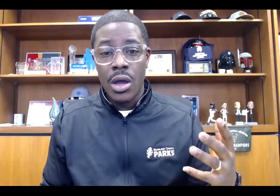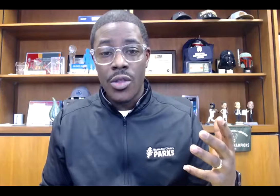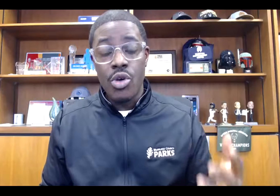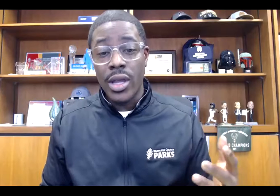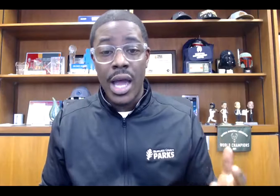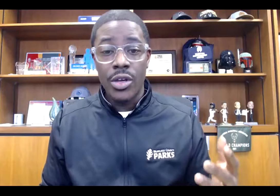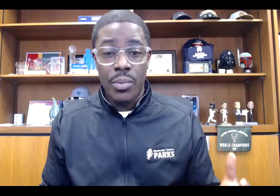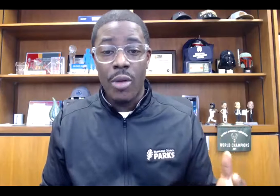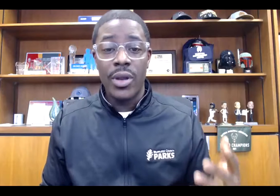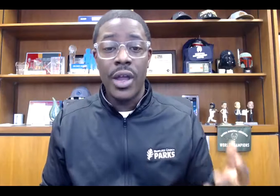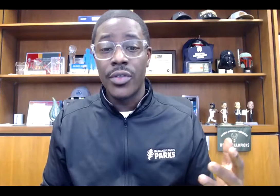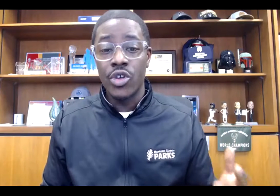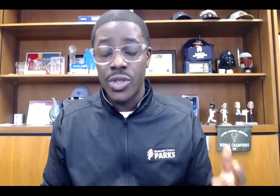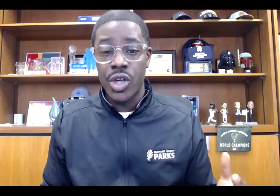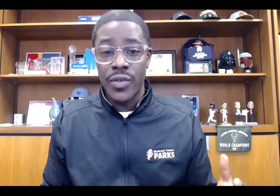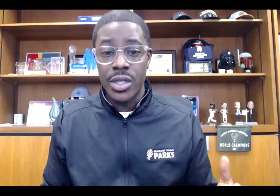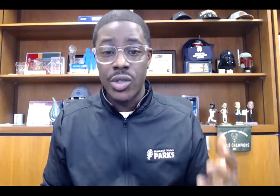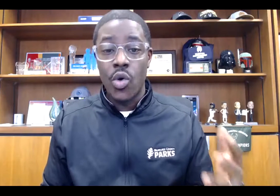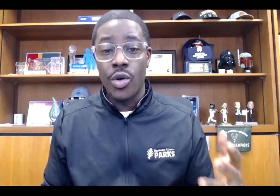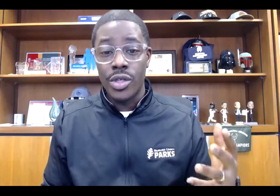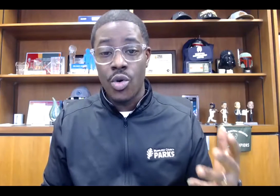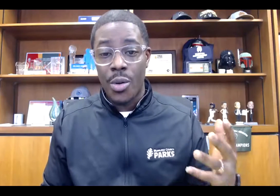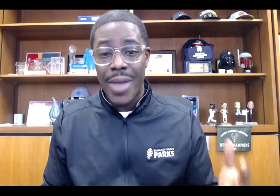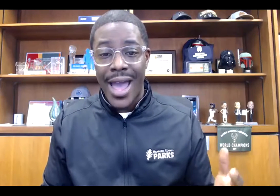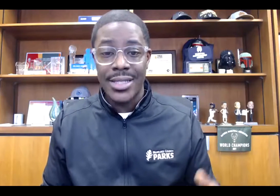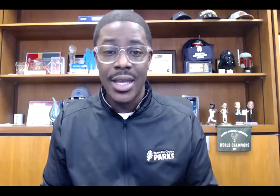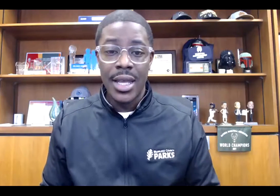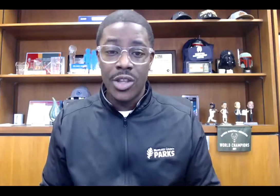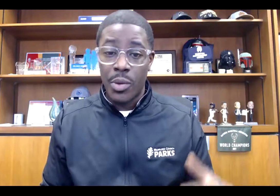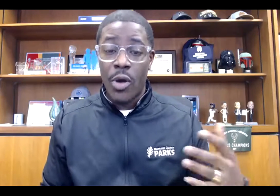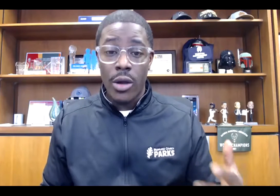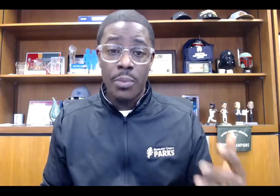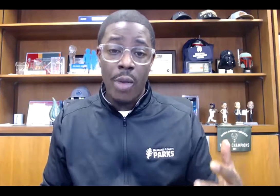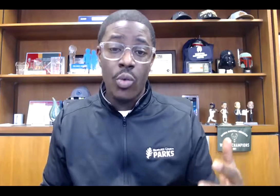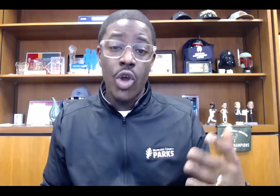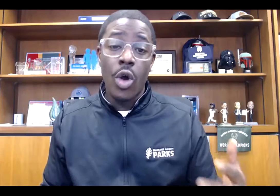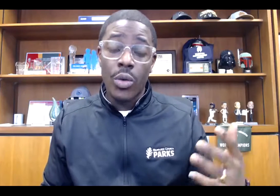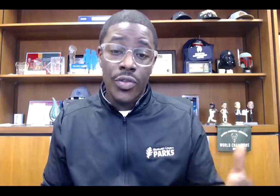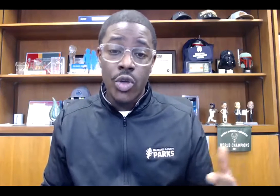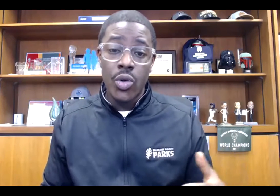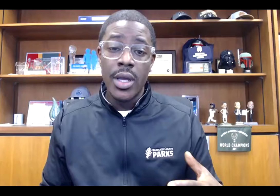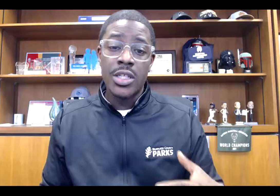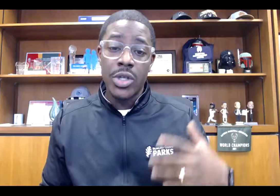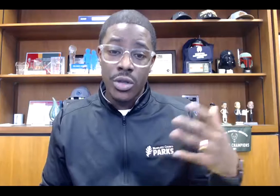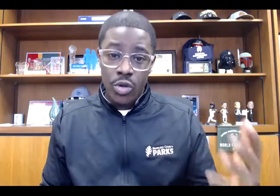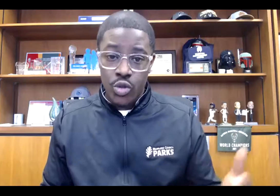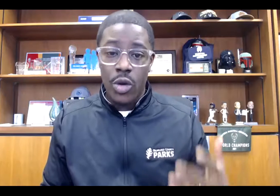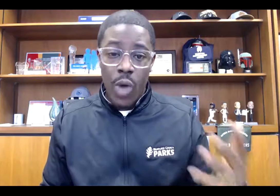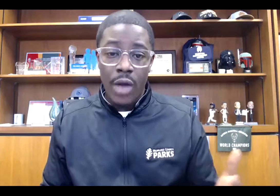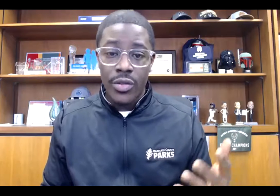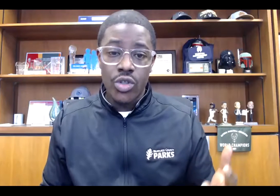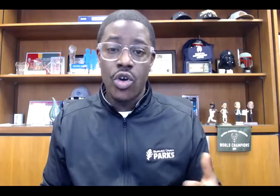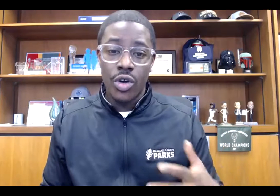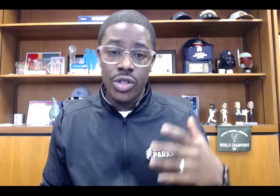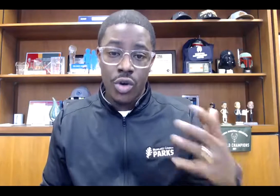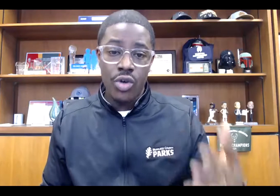to the Milwaukee County Department of Health and Human Services in order to order masks. And the department will work with you to make sure they're